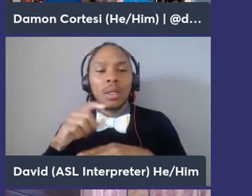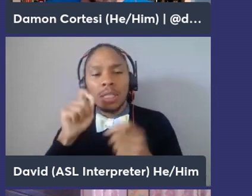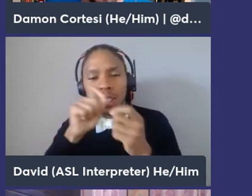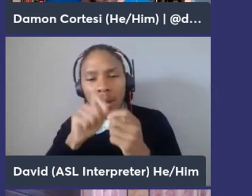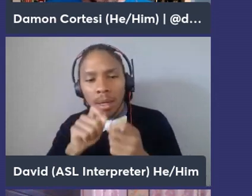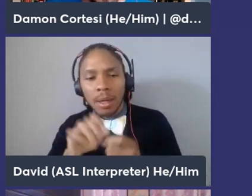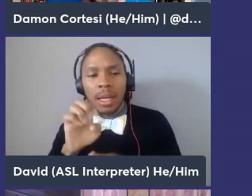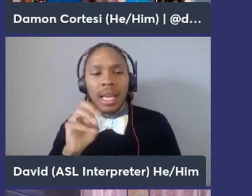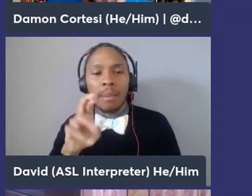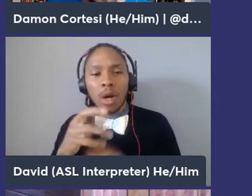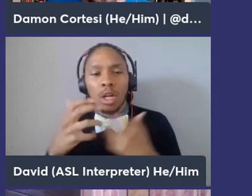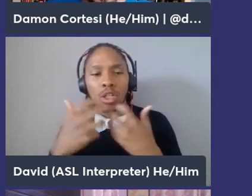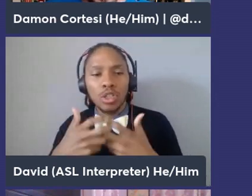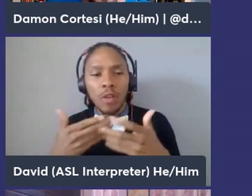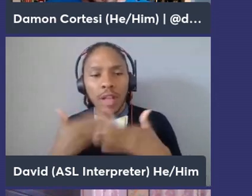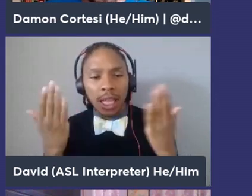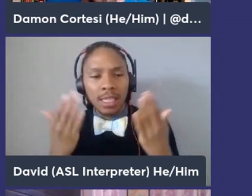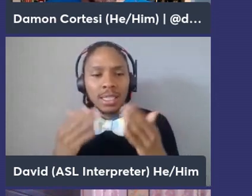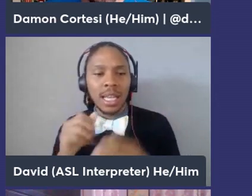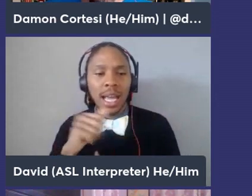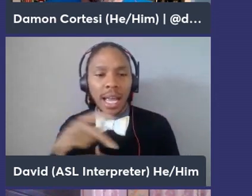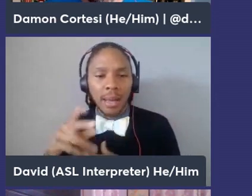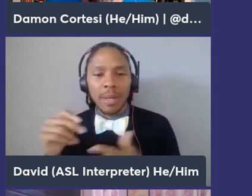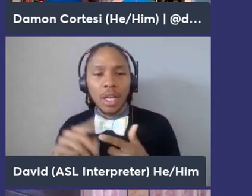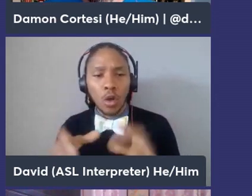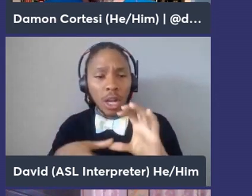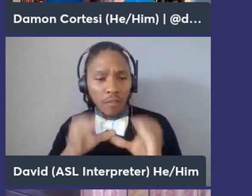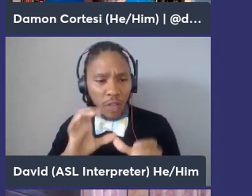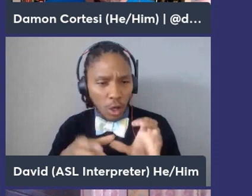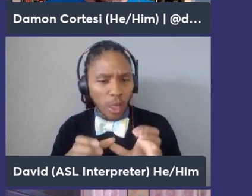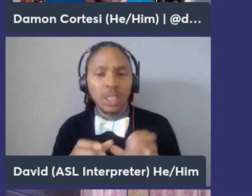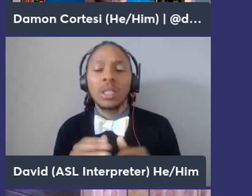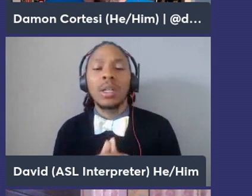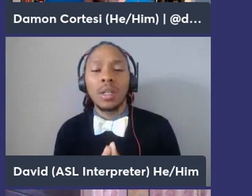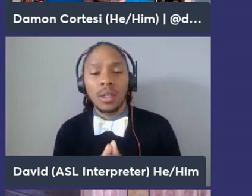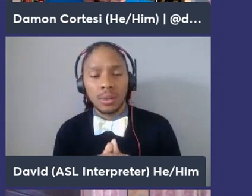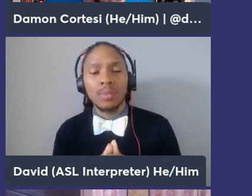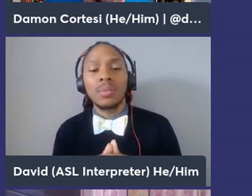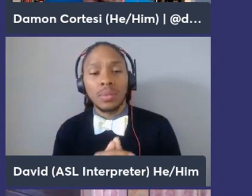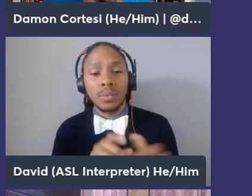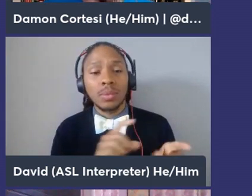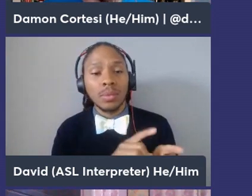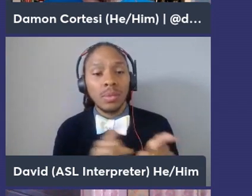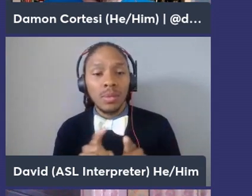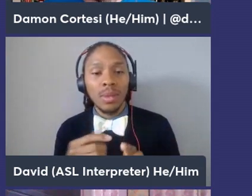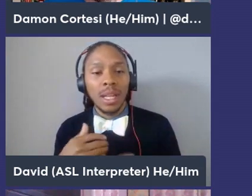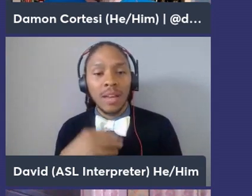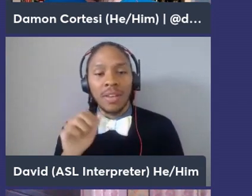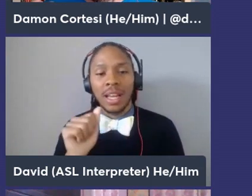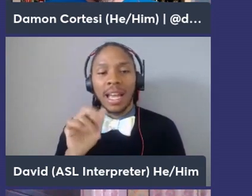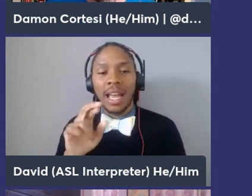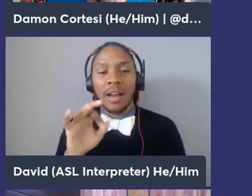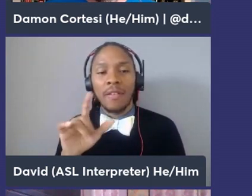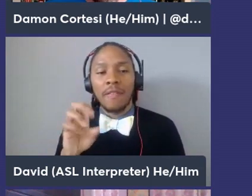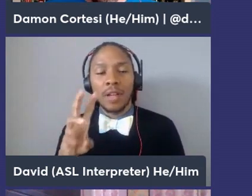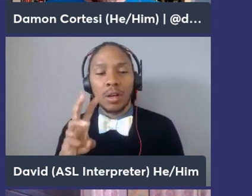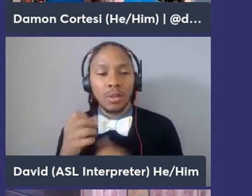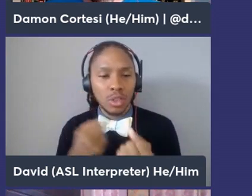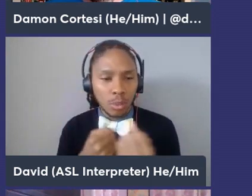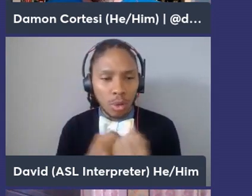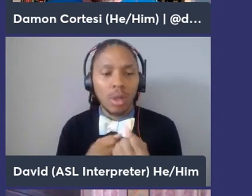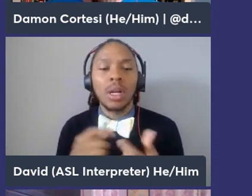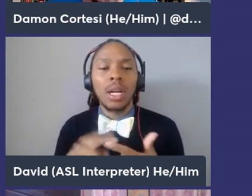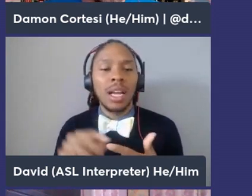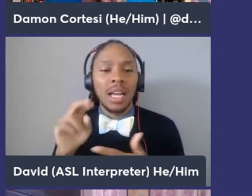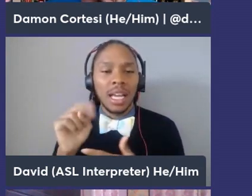your EMR Serverless application and your configuration. And then we've also got, since I mentioned we have Airflow support too, we've got this whole